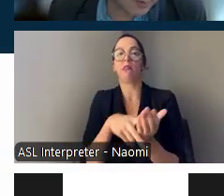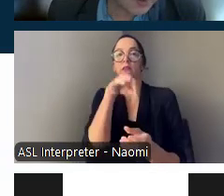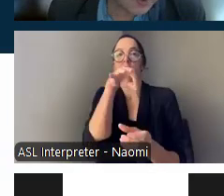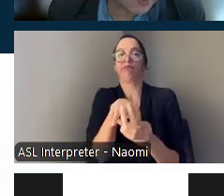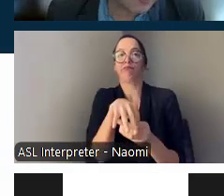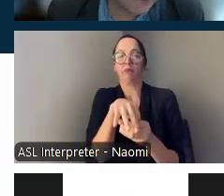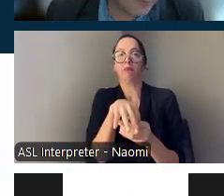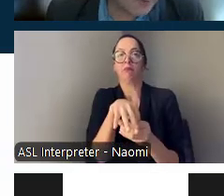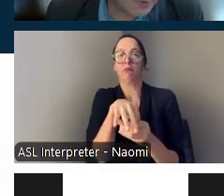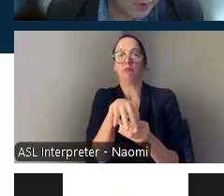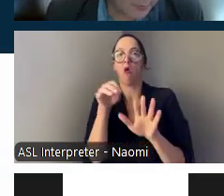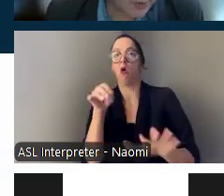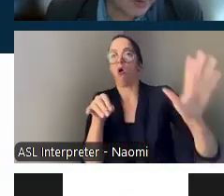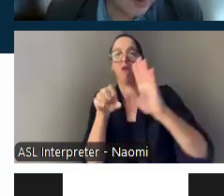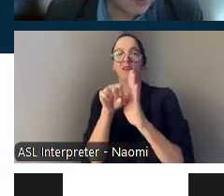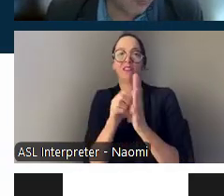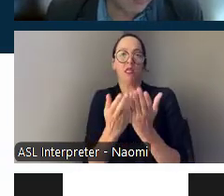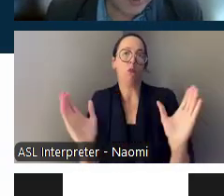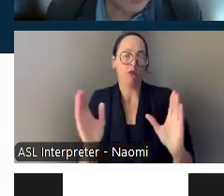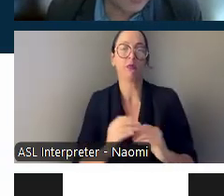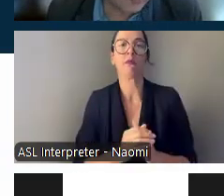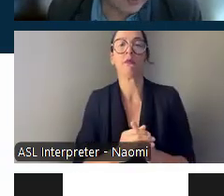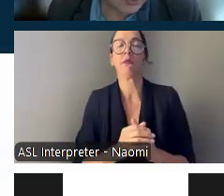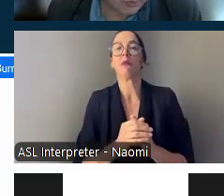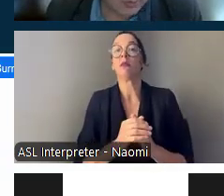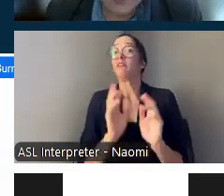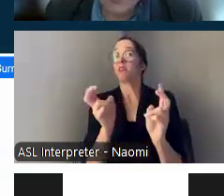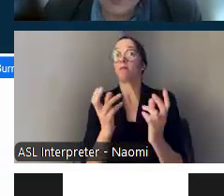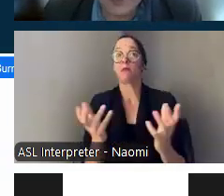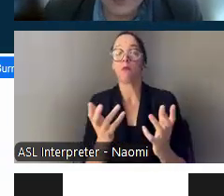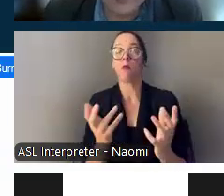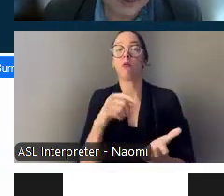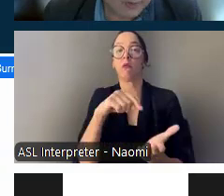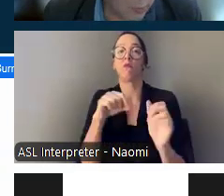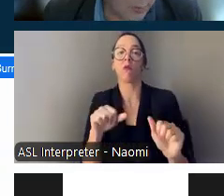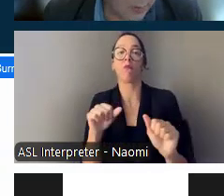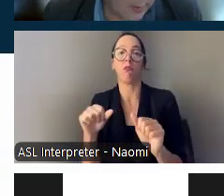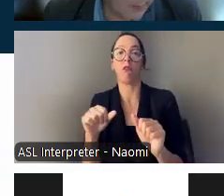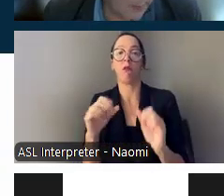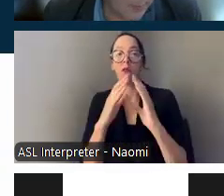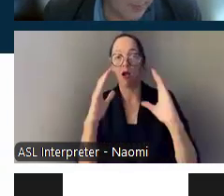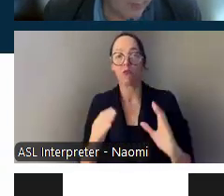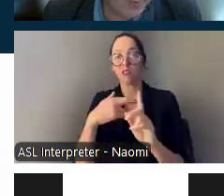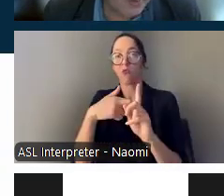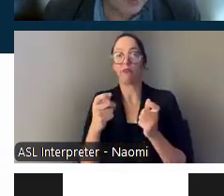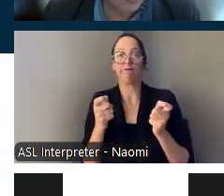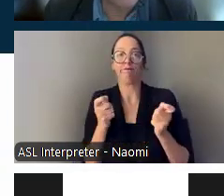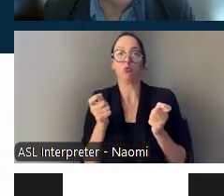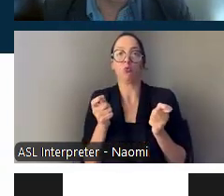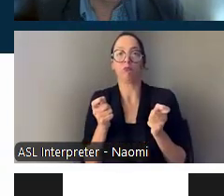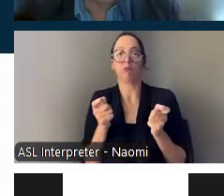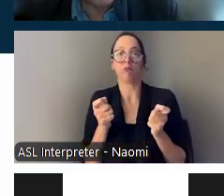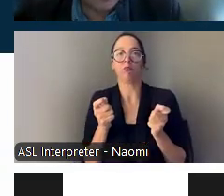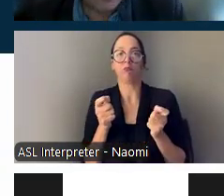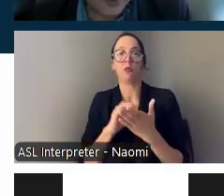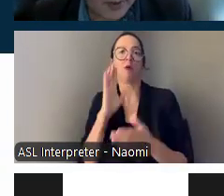statewide ballot. Its subject is affordable housing rent control, and it would repeal current